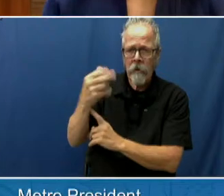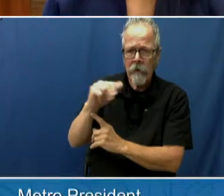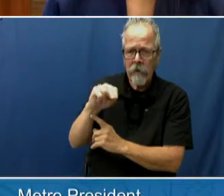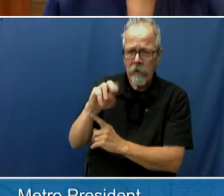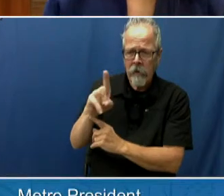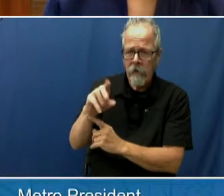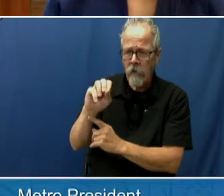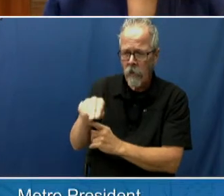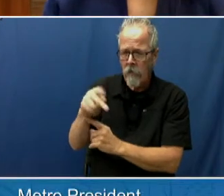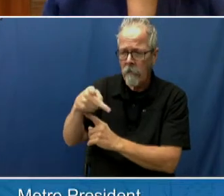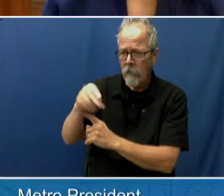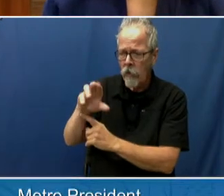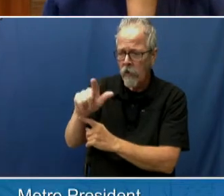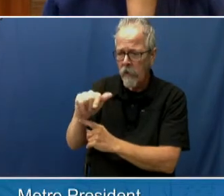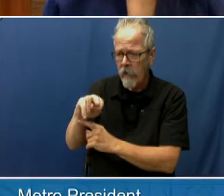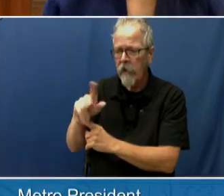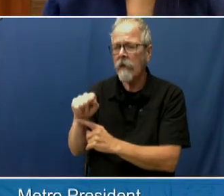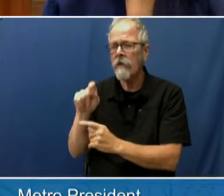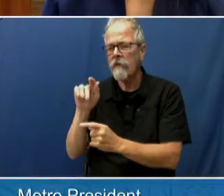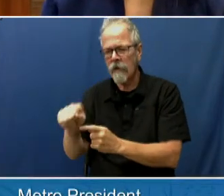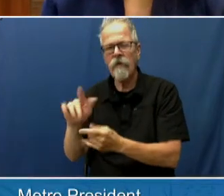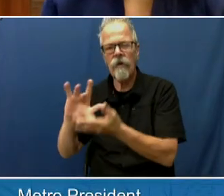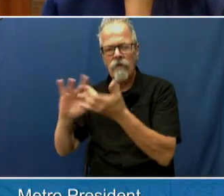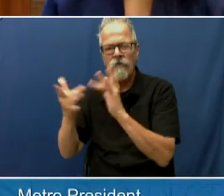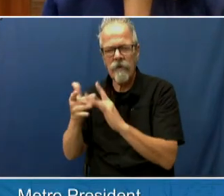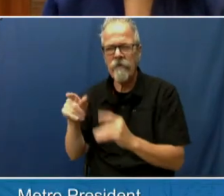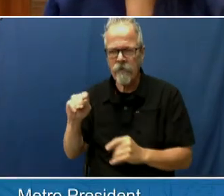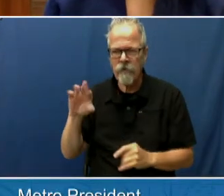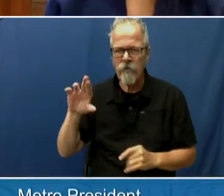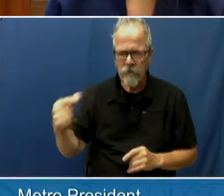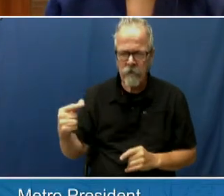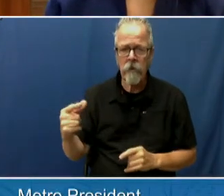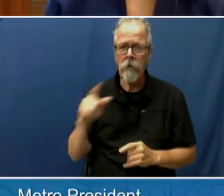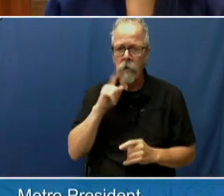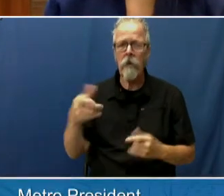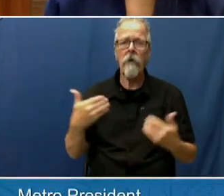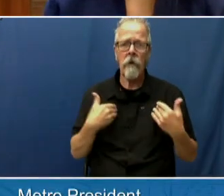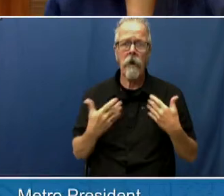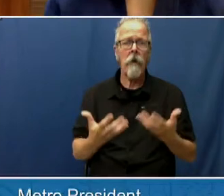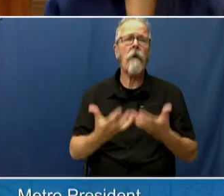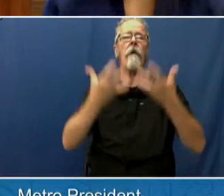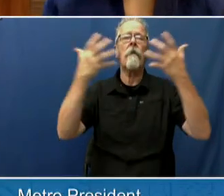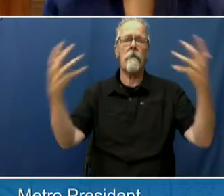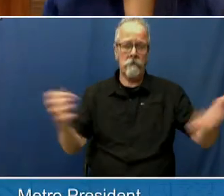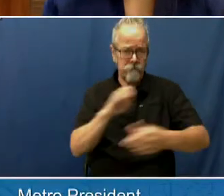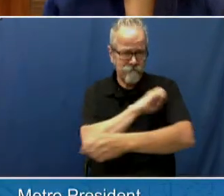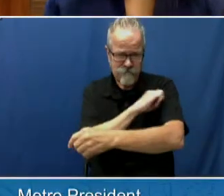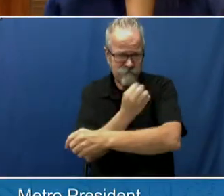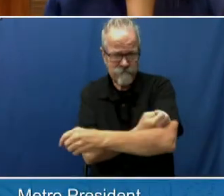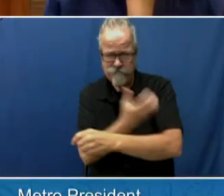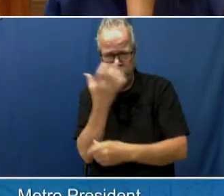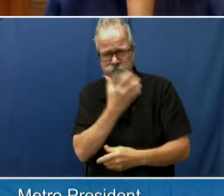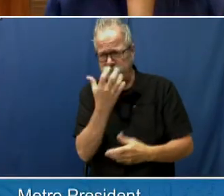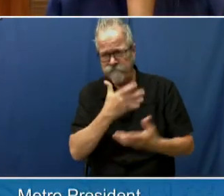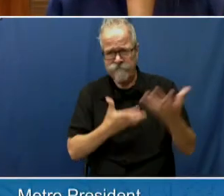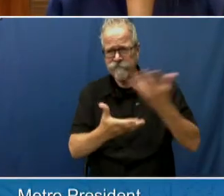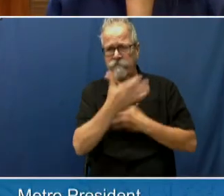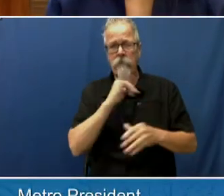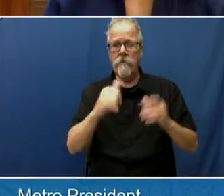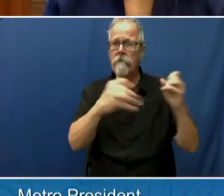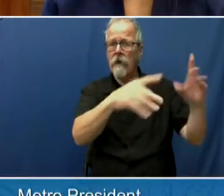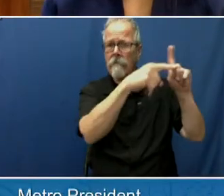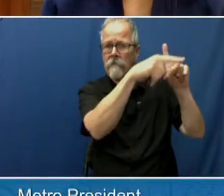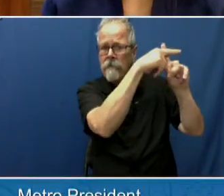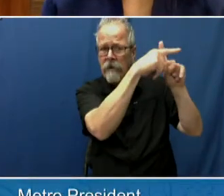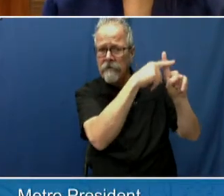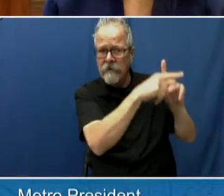a limited amount of energy. So now more than ever, we need people to channel that positive energy. So please visit the United